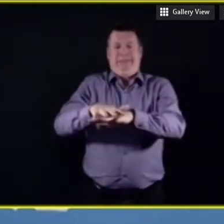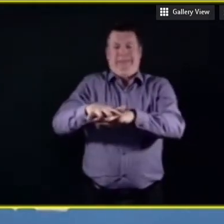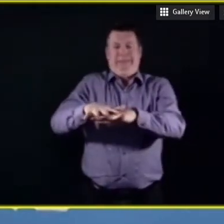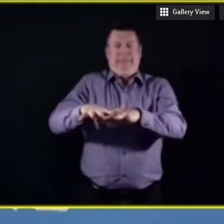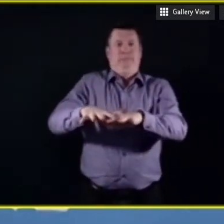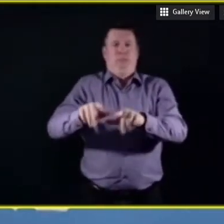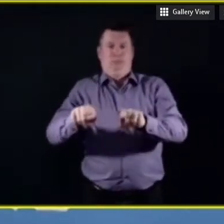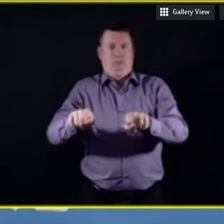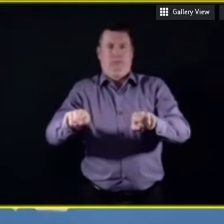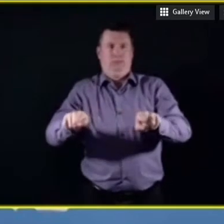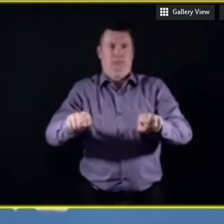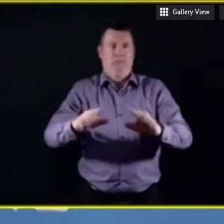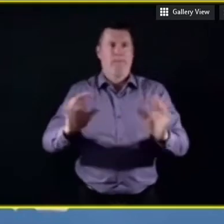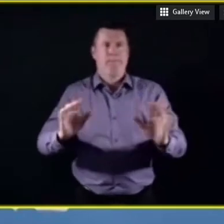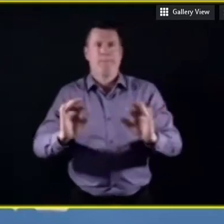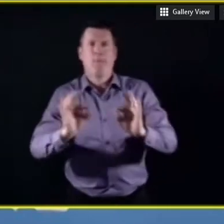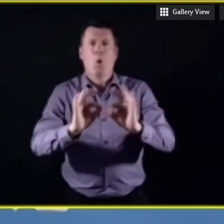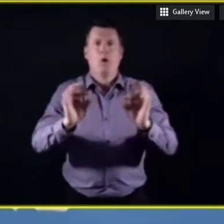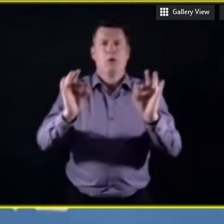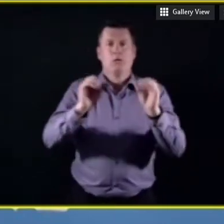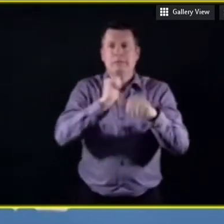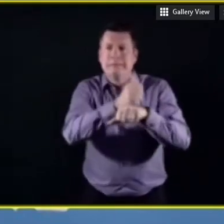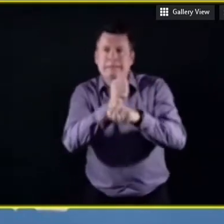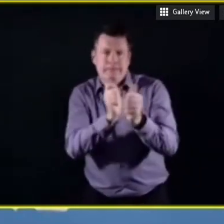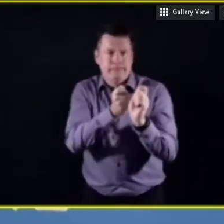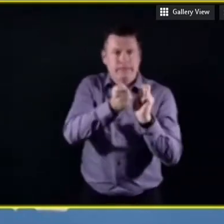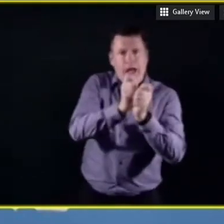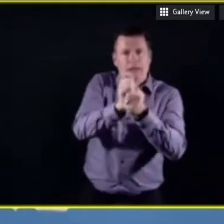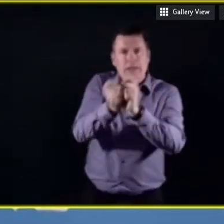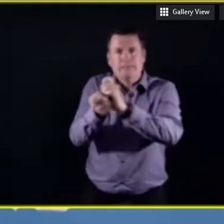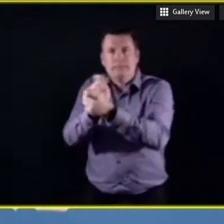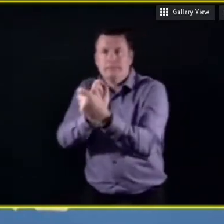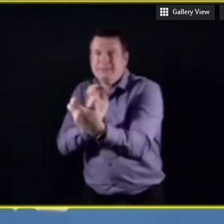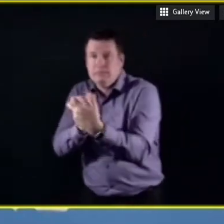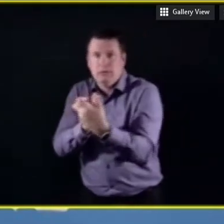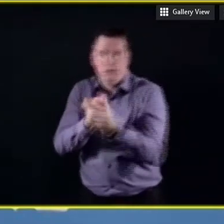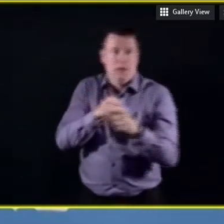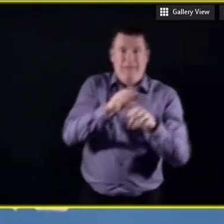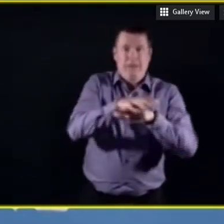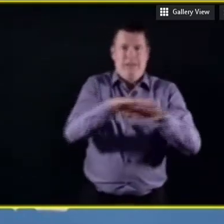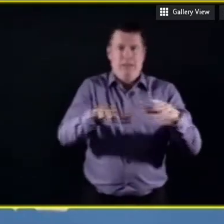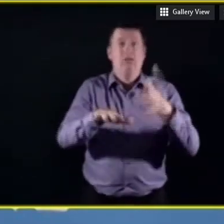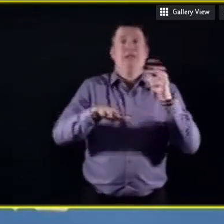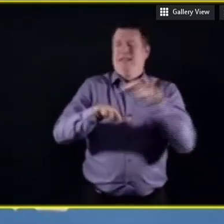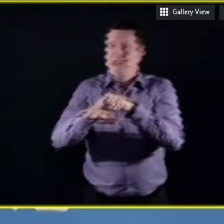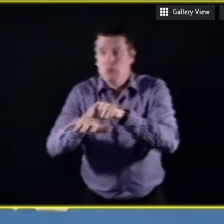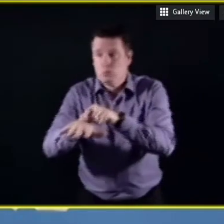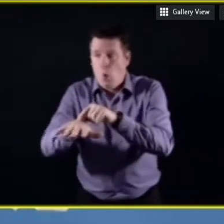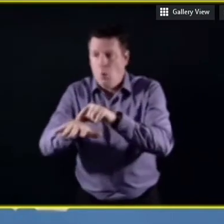thing medically, but brought the degree of comfort and assurance to patients and families.